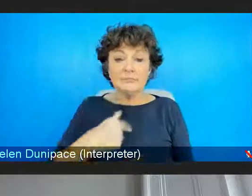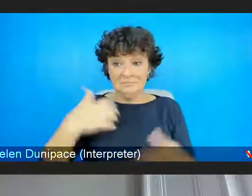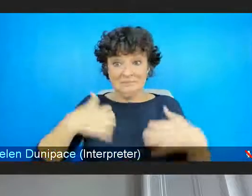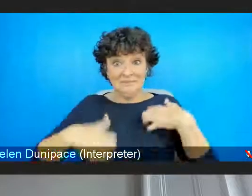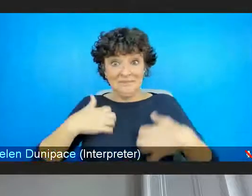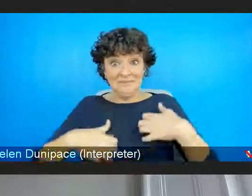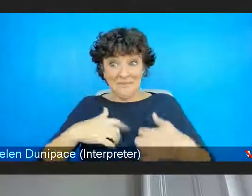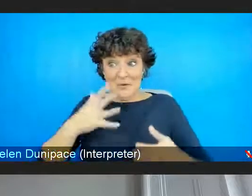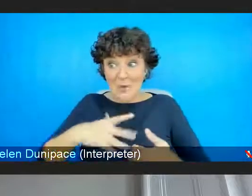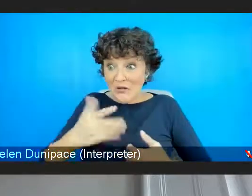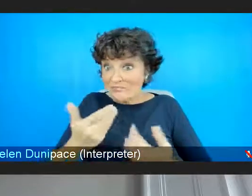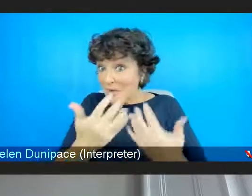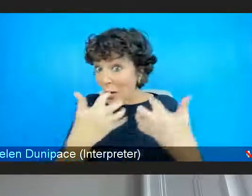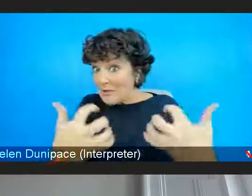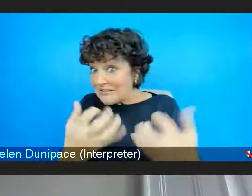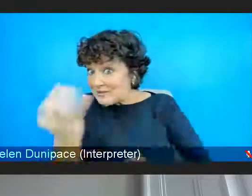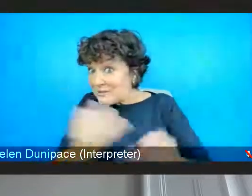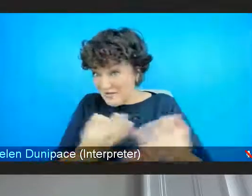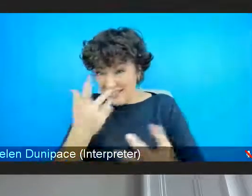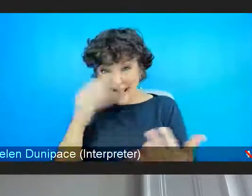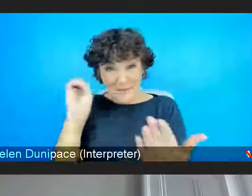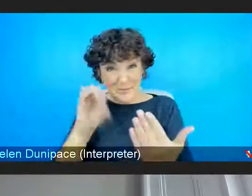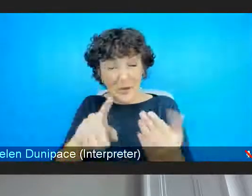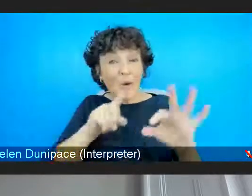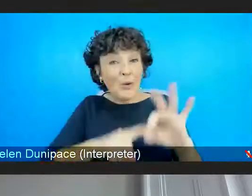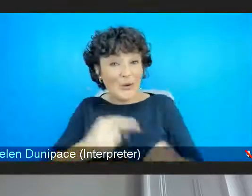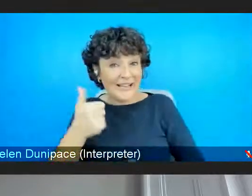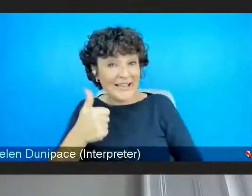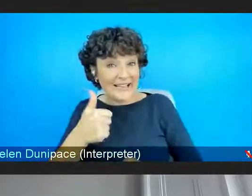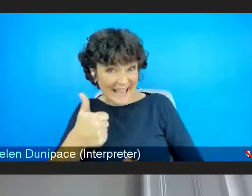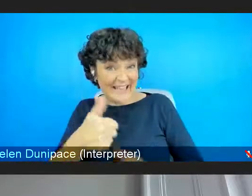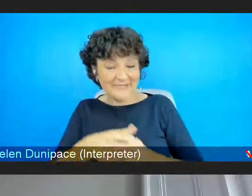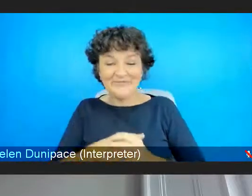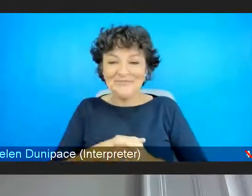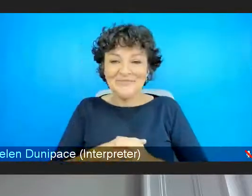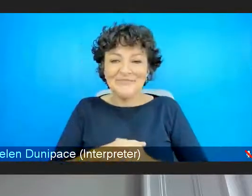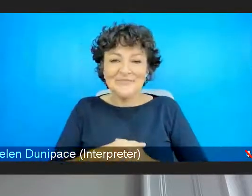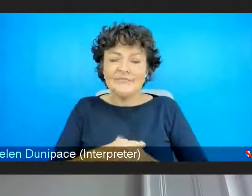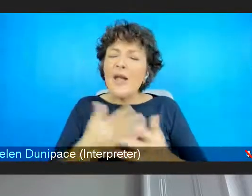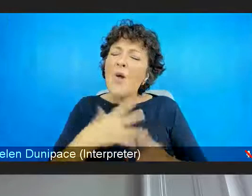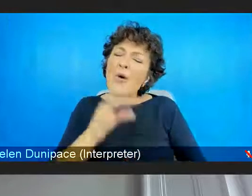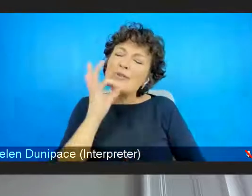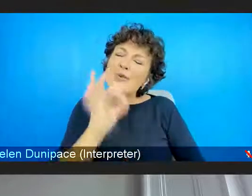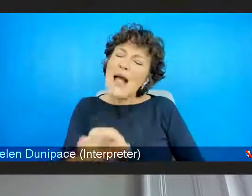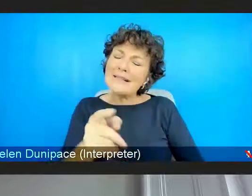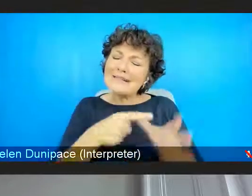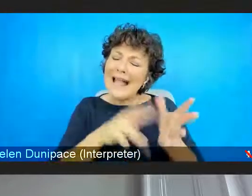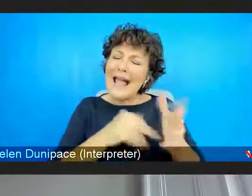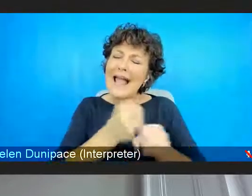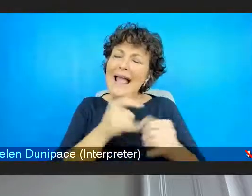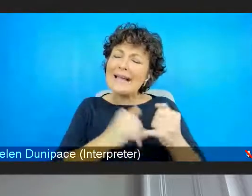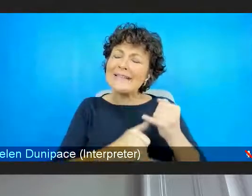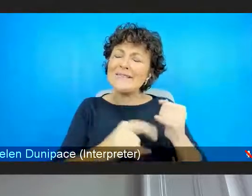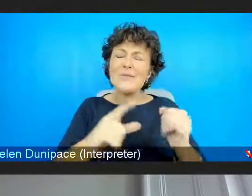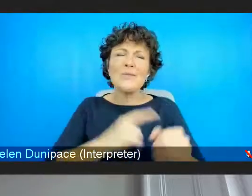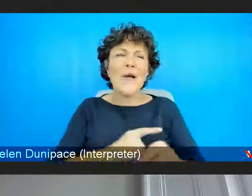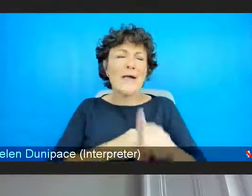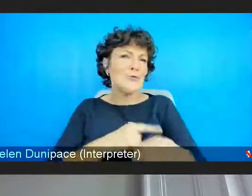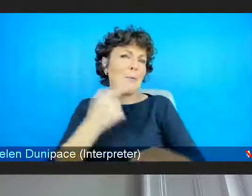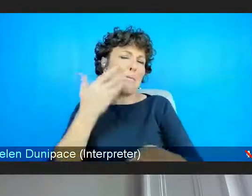Q&A, I'll put the questions to the panel. But can I ask, Angus earlier talked about political